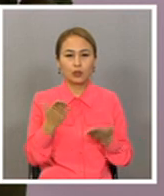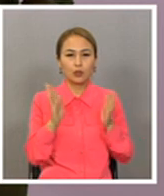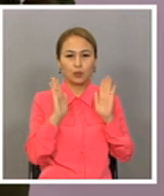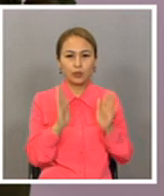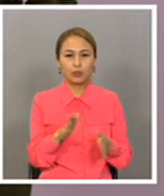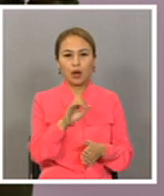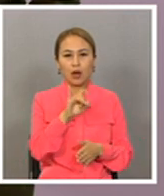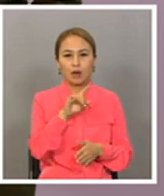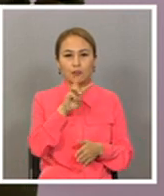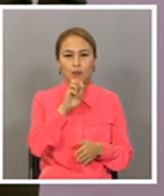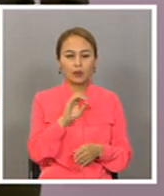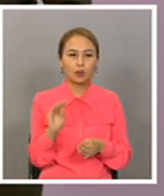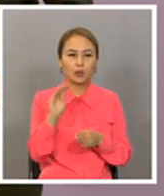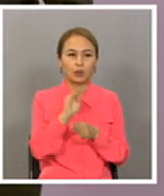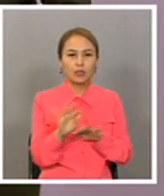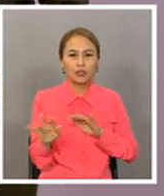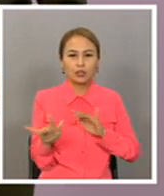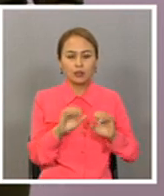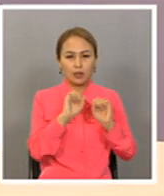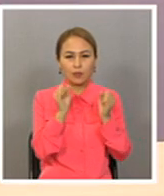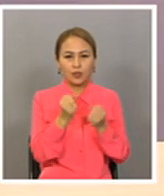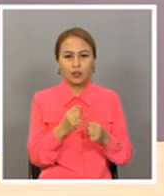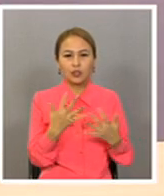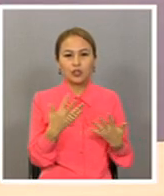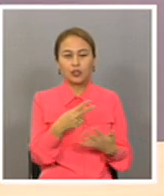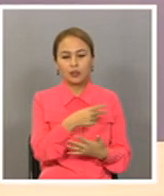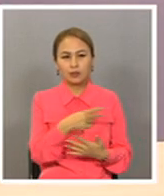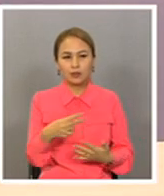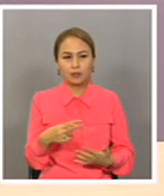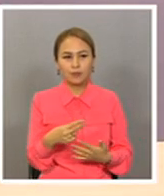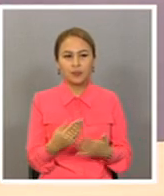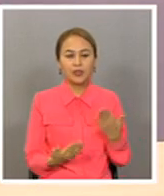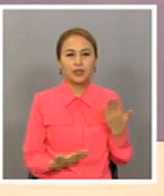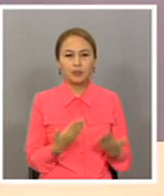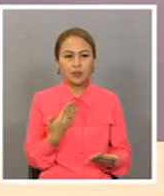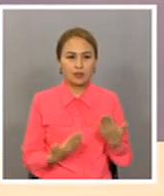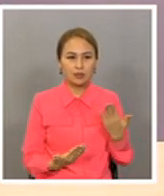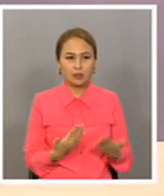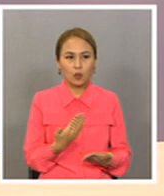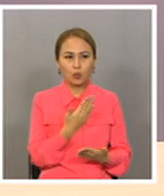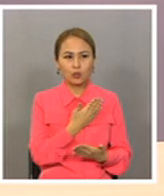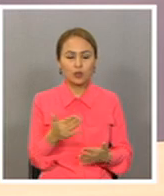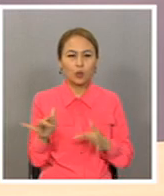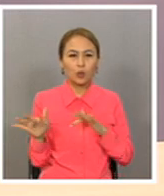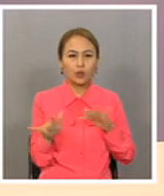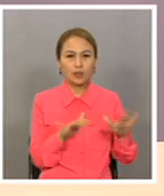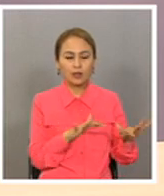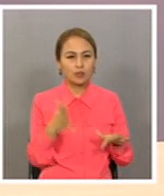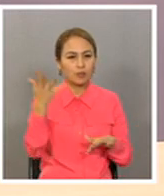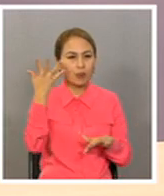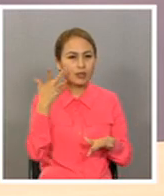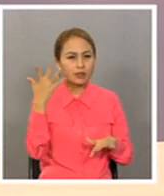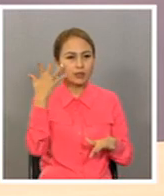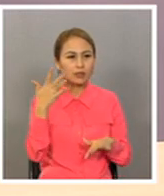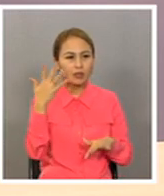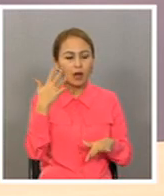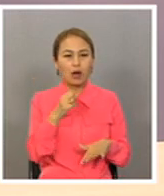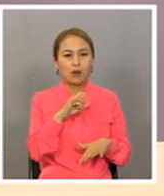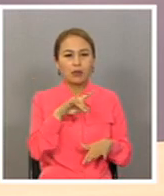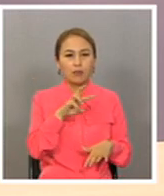Arman'nın kozgalıs jıldamdığı neşege teñ? Nemese, osu kozgalıs barısında